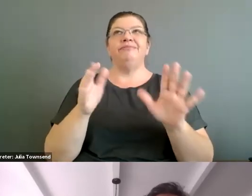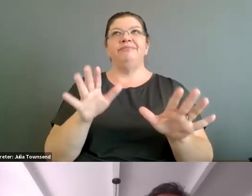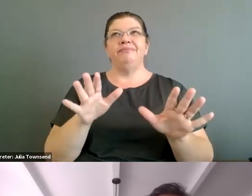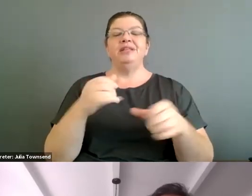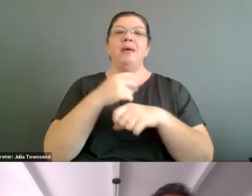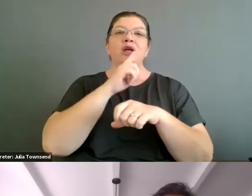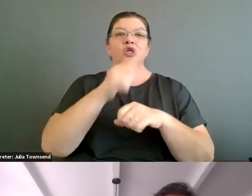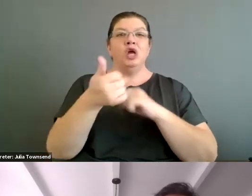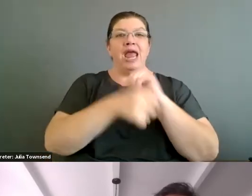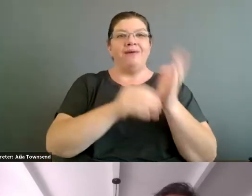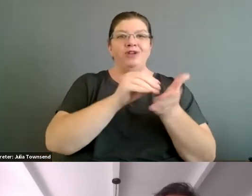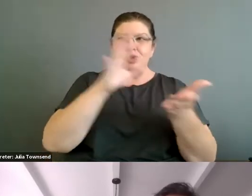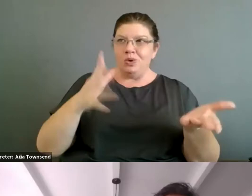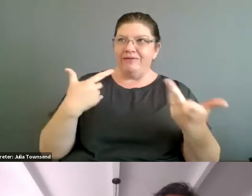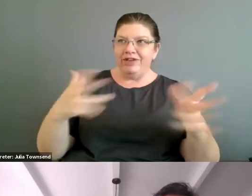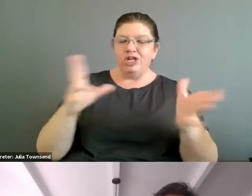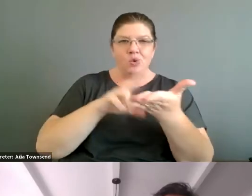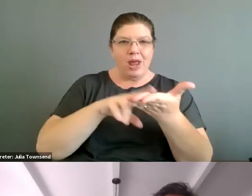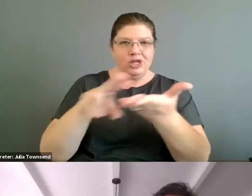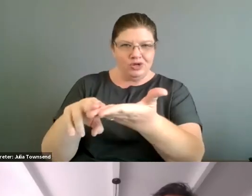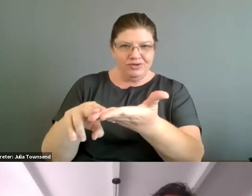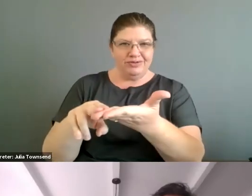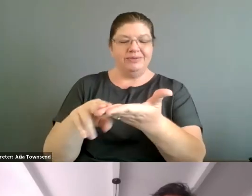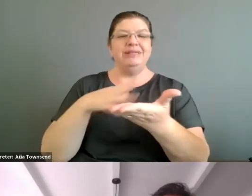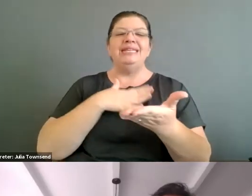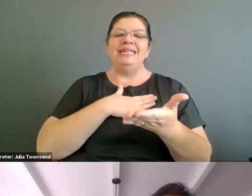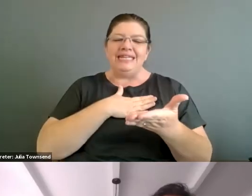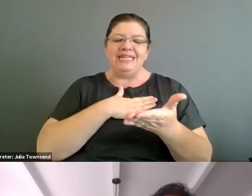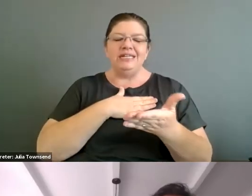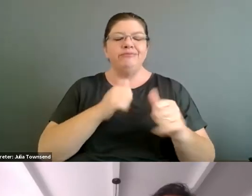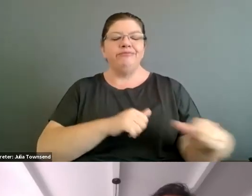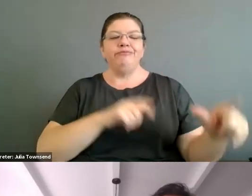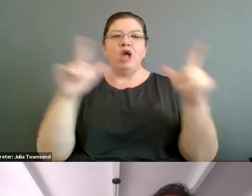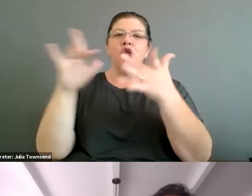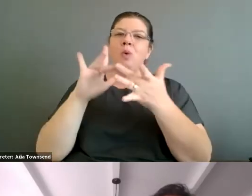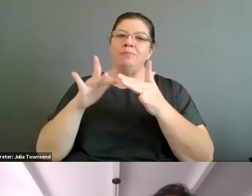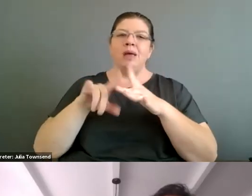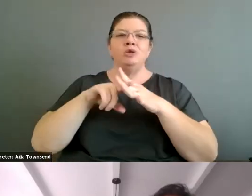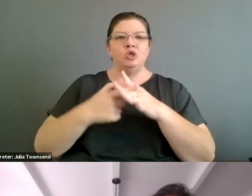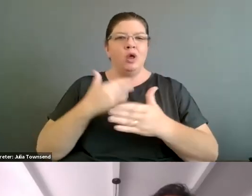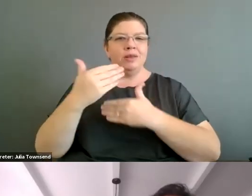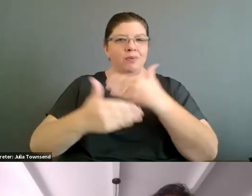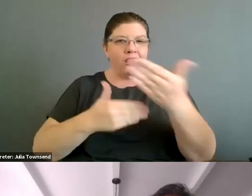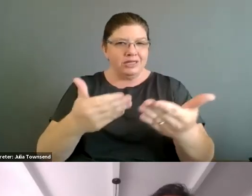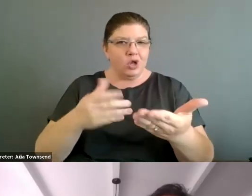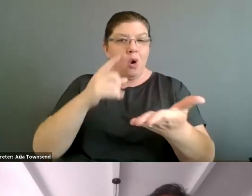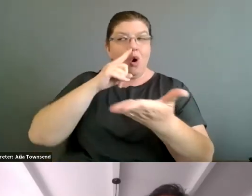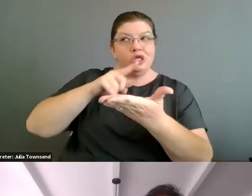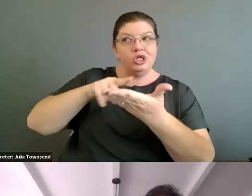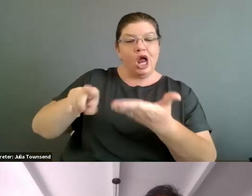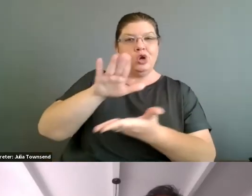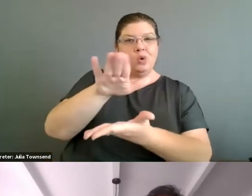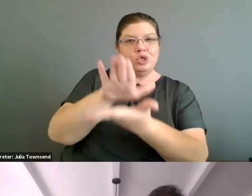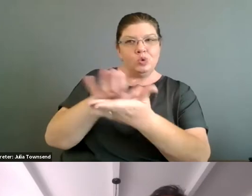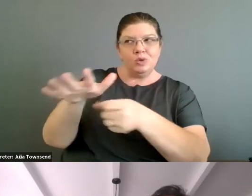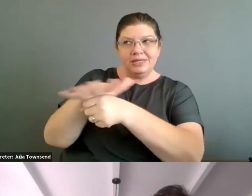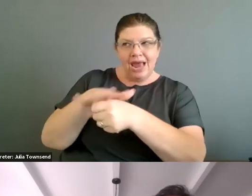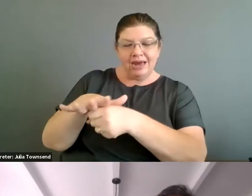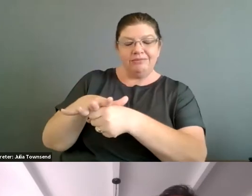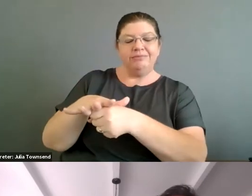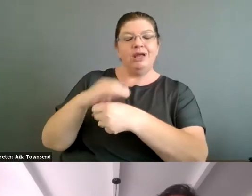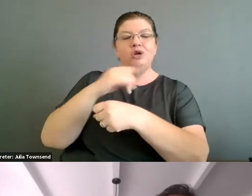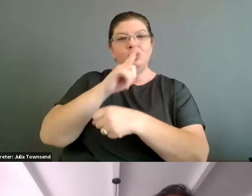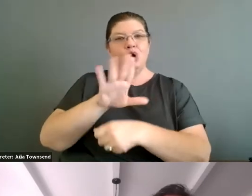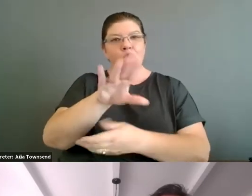to make sure every student is registered. Please go to our website to start this process or check in with your school site so that your student is able to